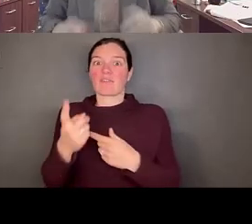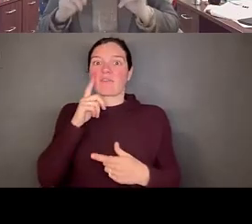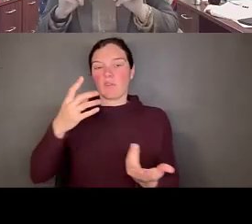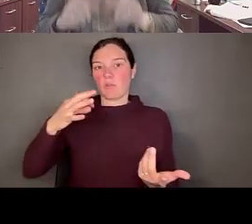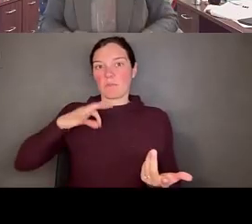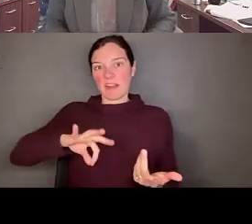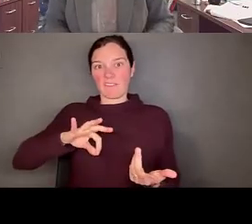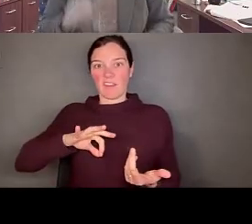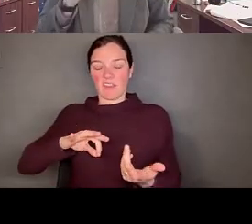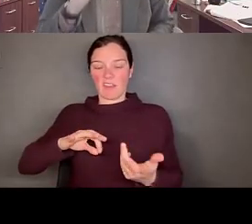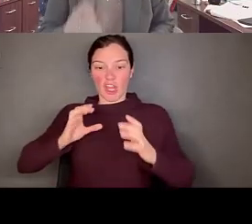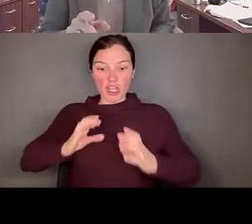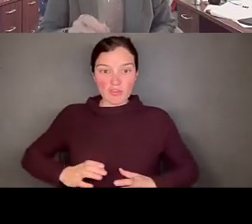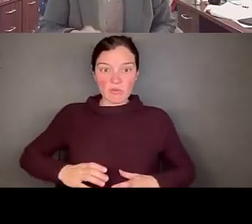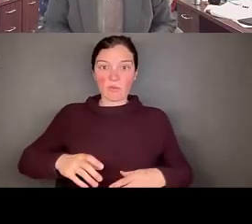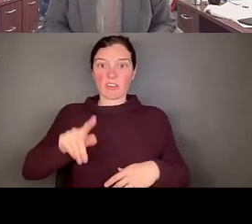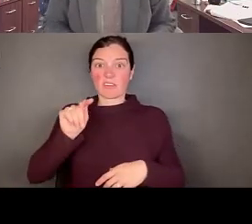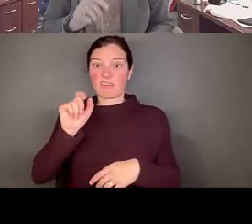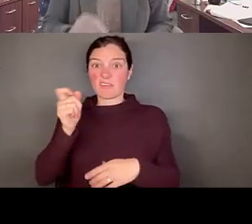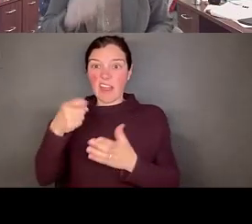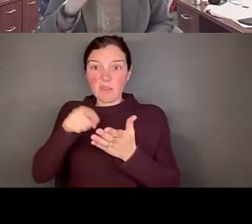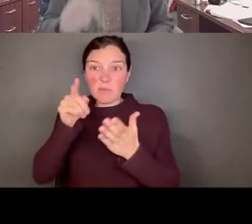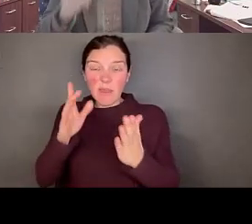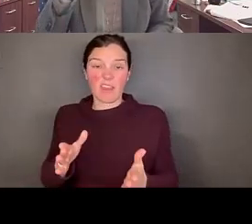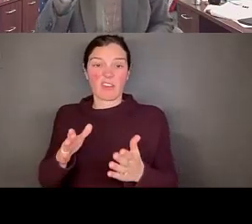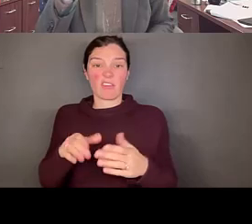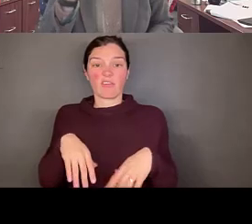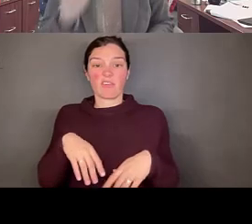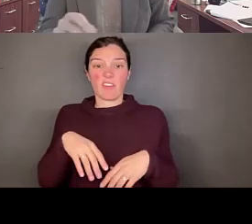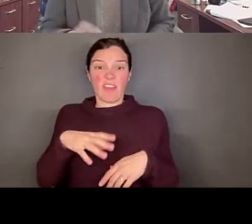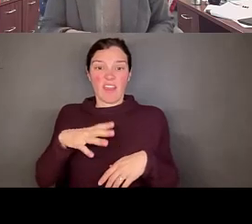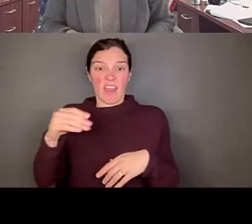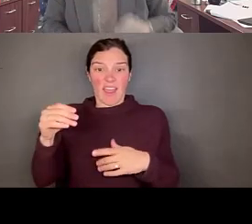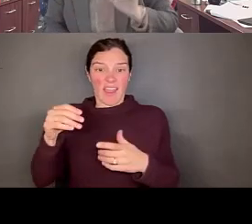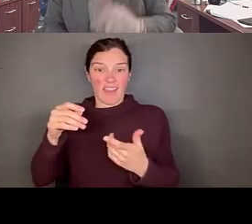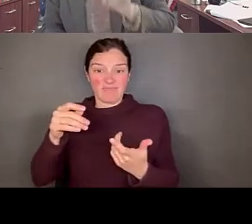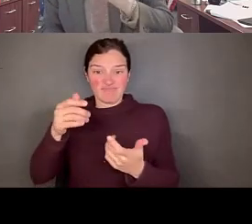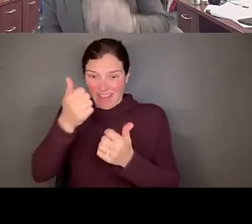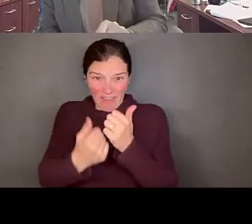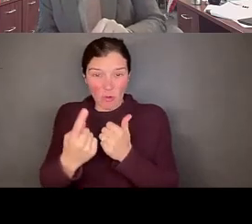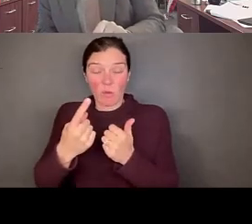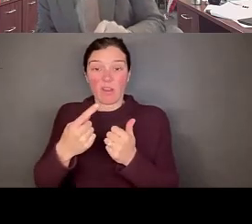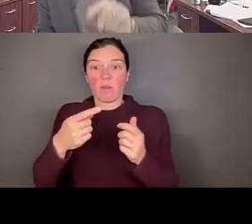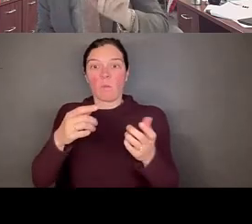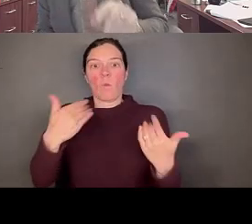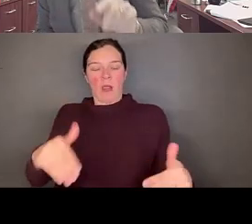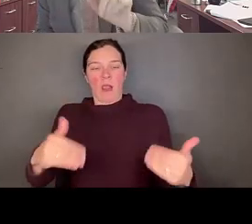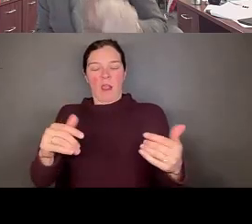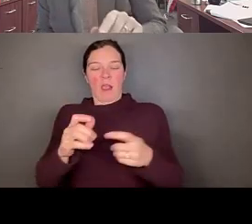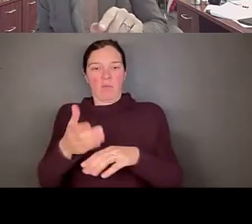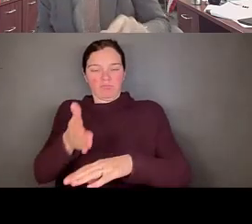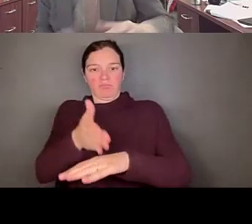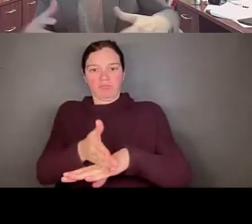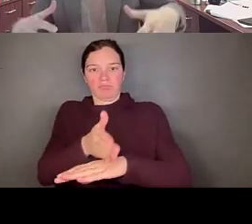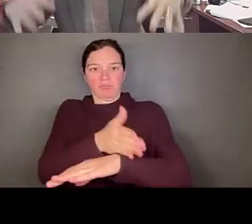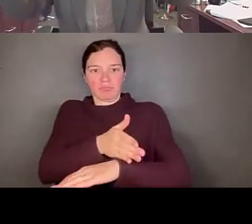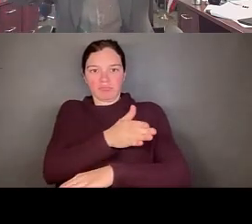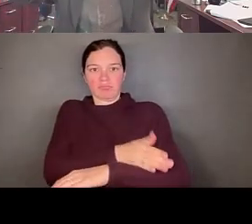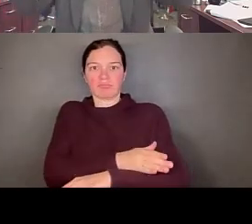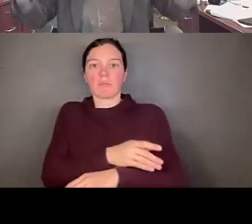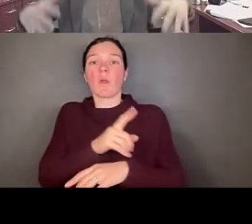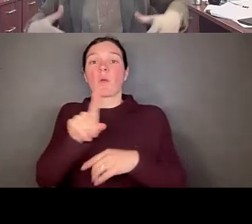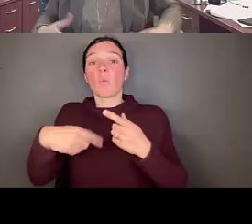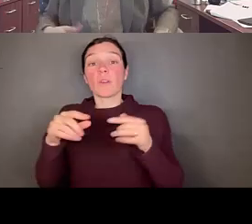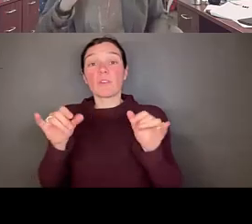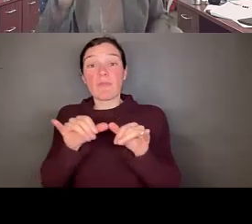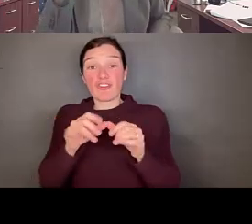taxpayers, and the first thing we have to do is say, thank you. This is self-correction, and it's outstanding. When you measure the value of these self-corrections when it comes to